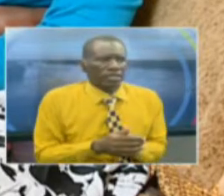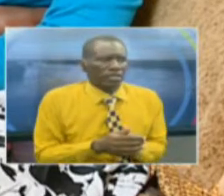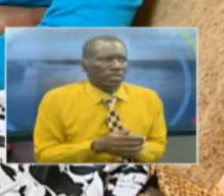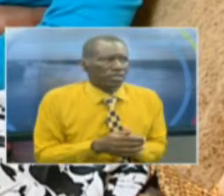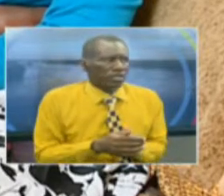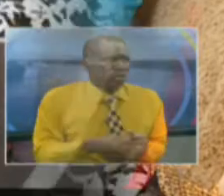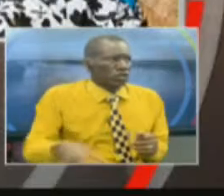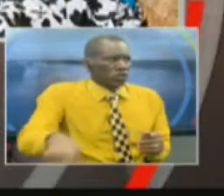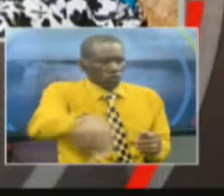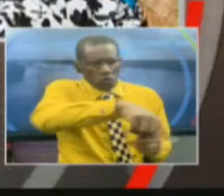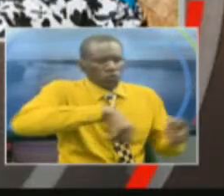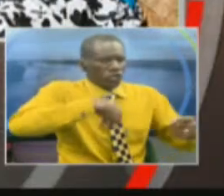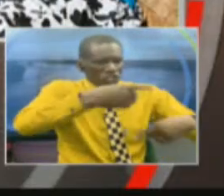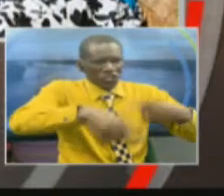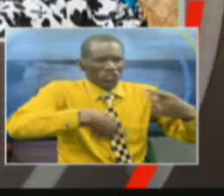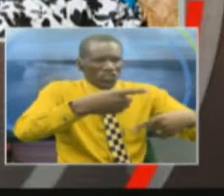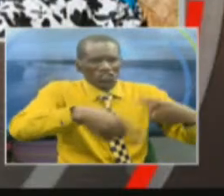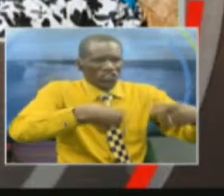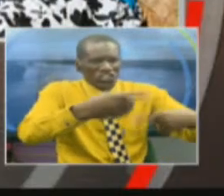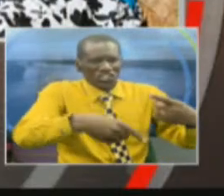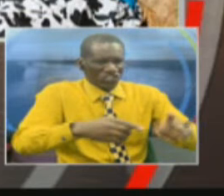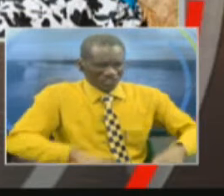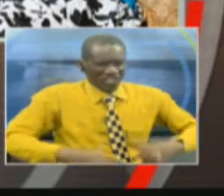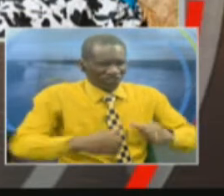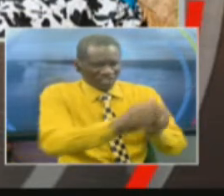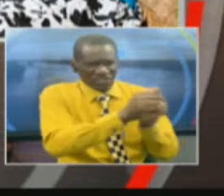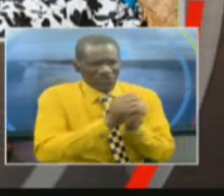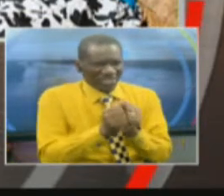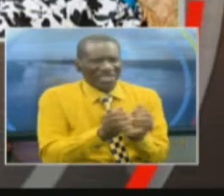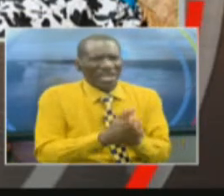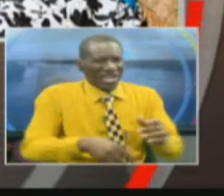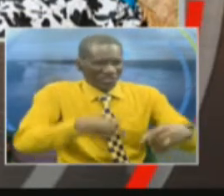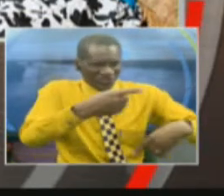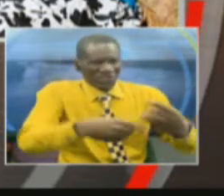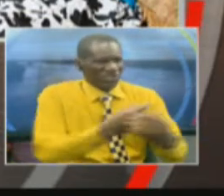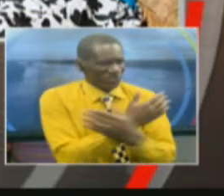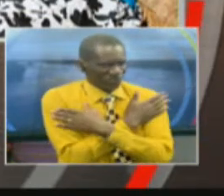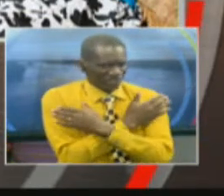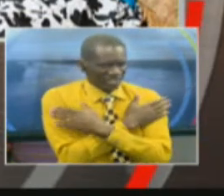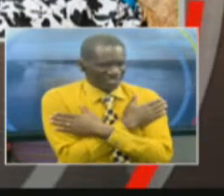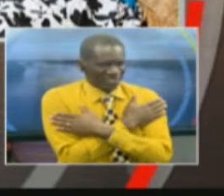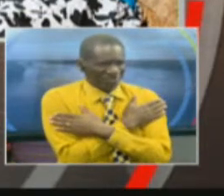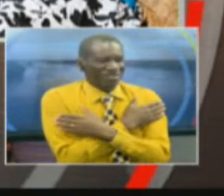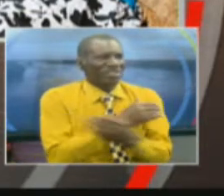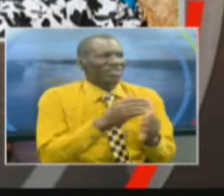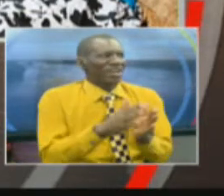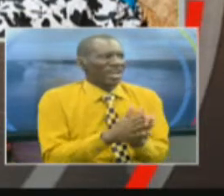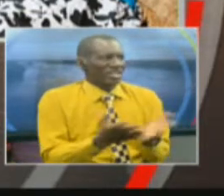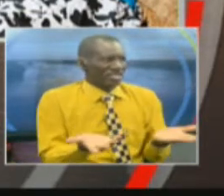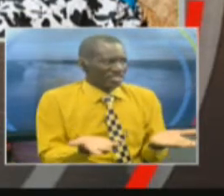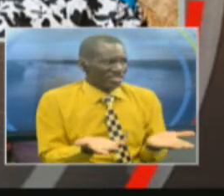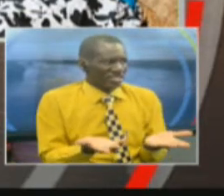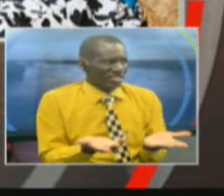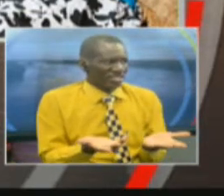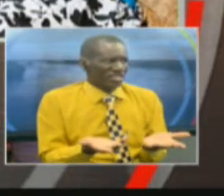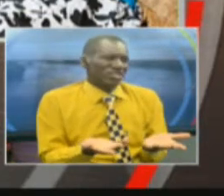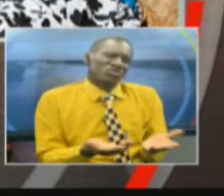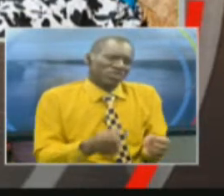we let's say continue. I looked for her. We continued being friends and hitched.